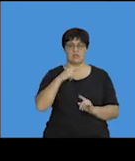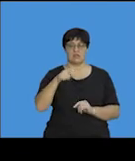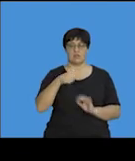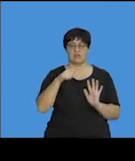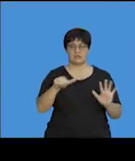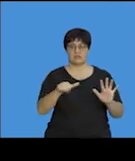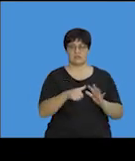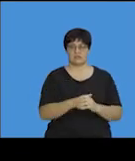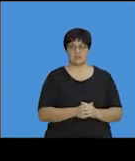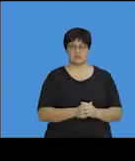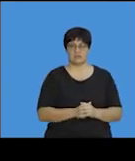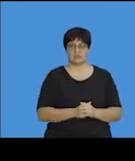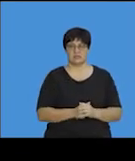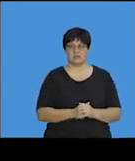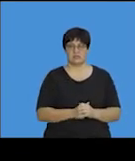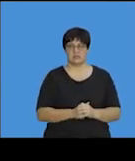19,6.